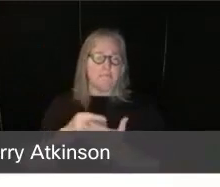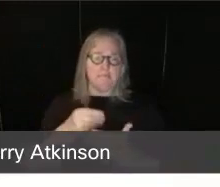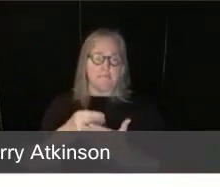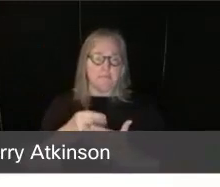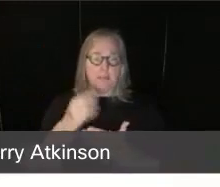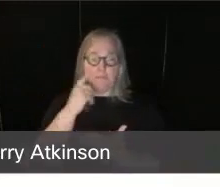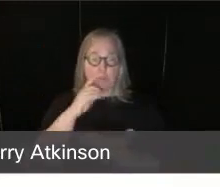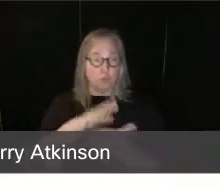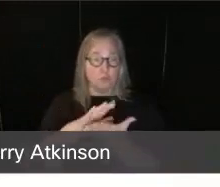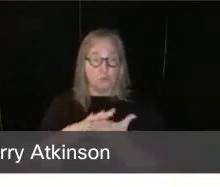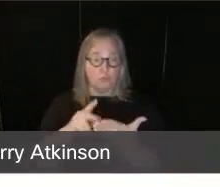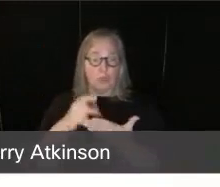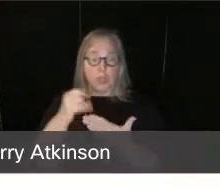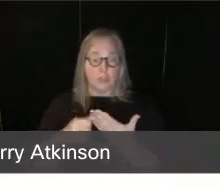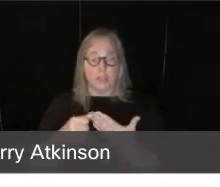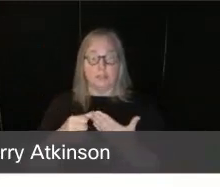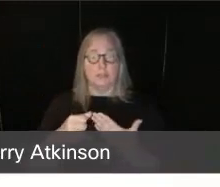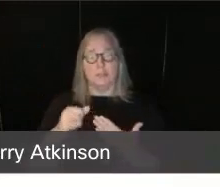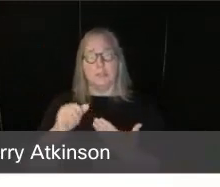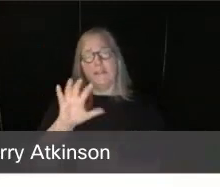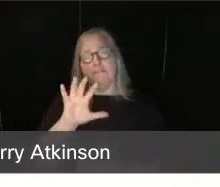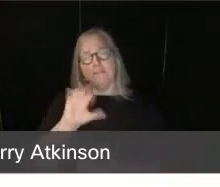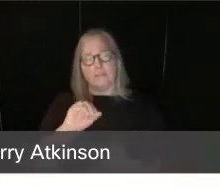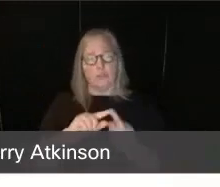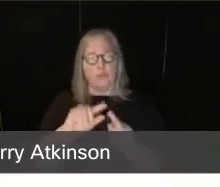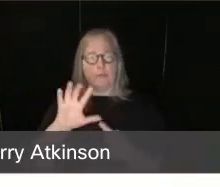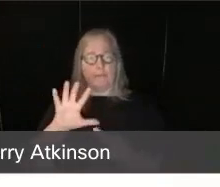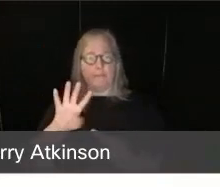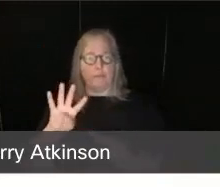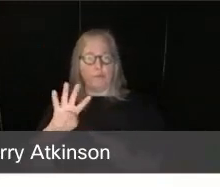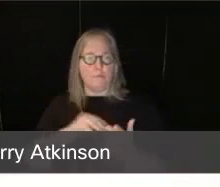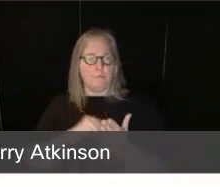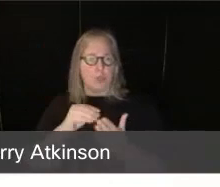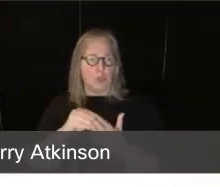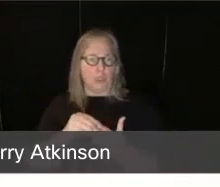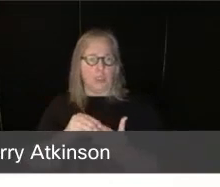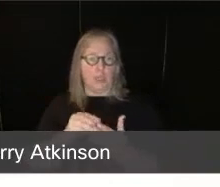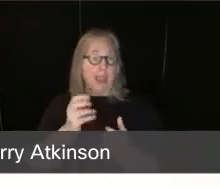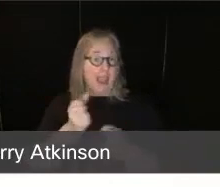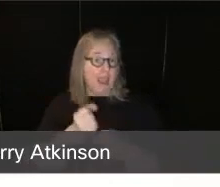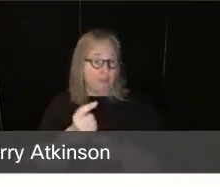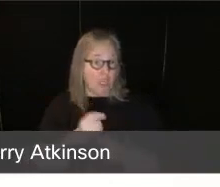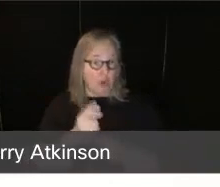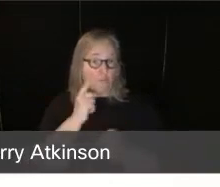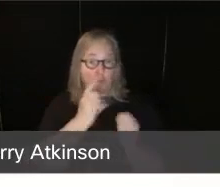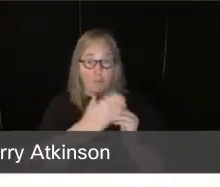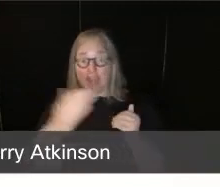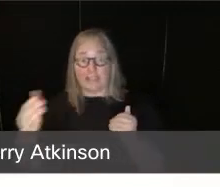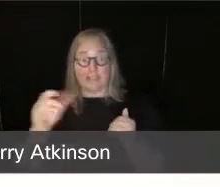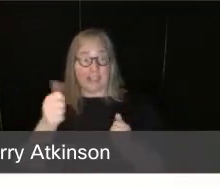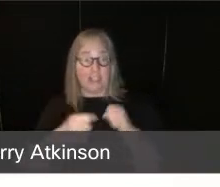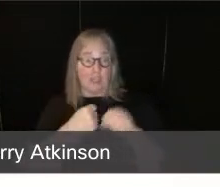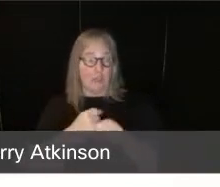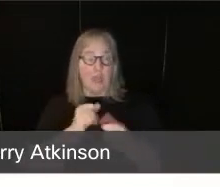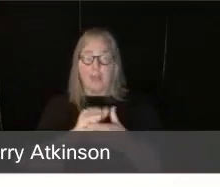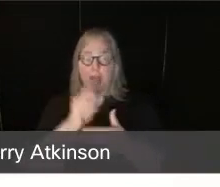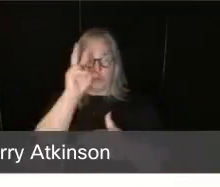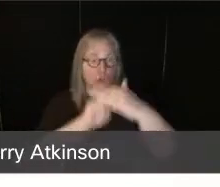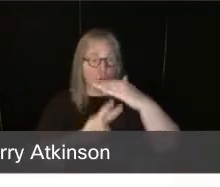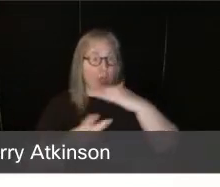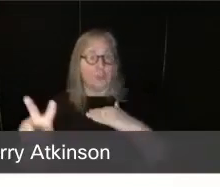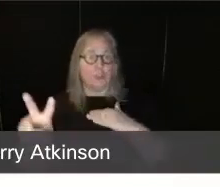school projects of $50 to $54 million a year for the next 10 years. This projection was included in